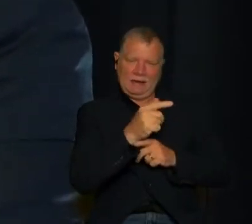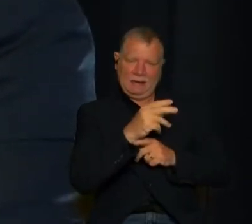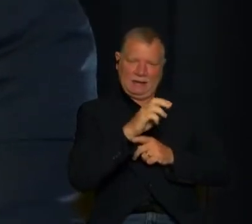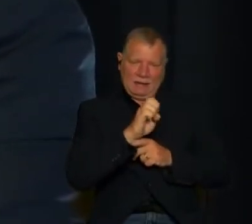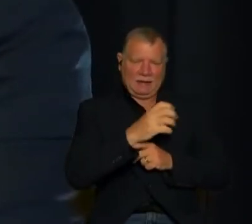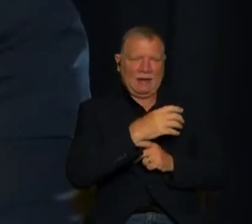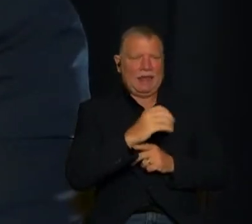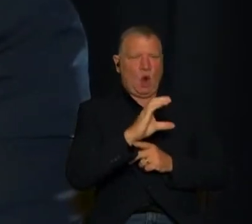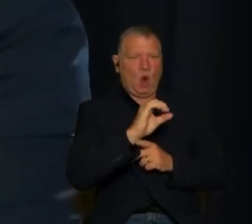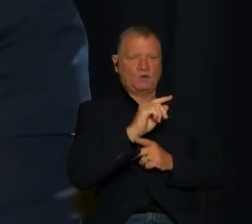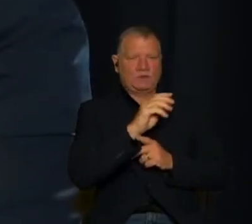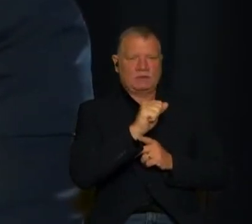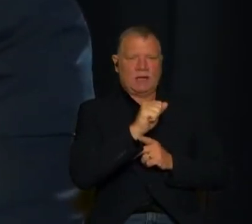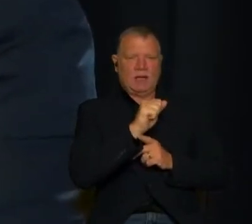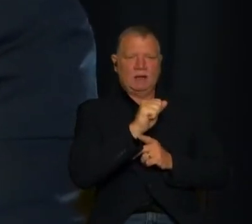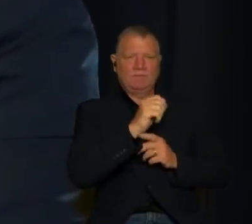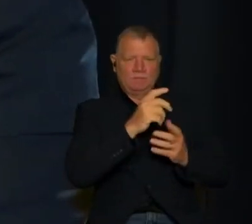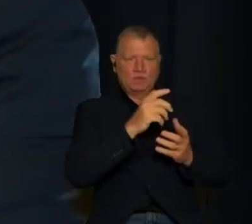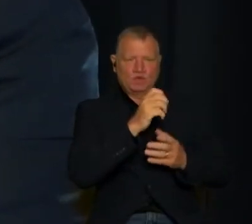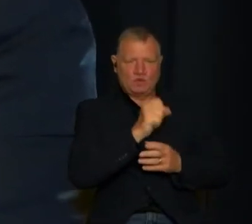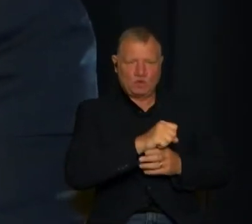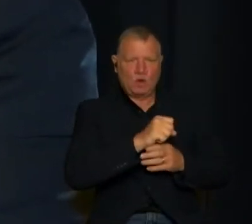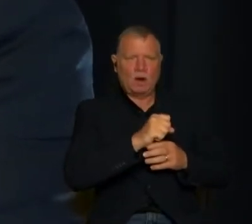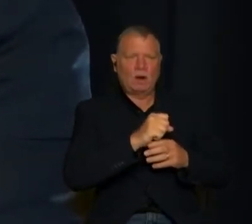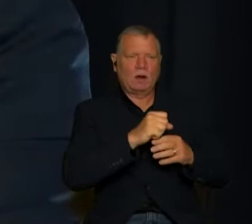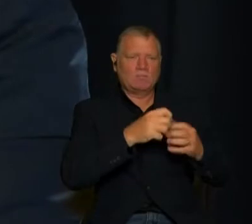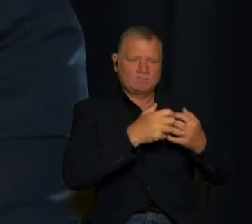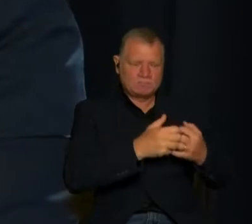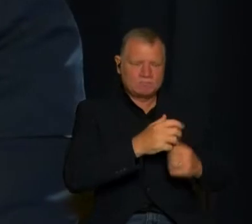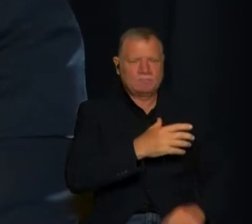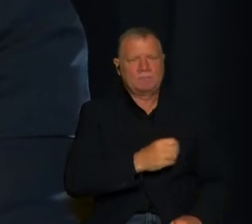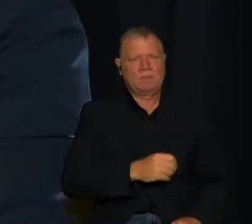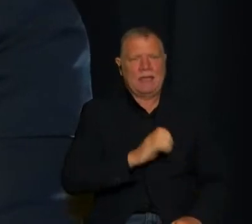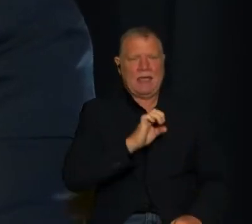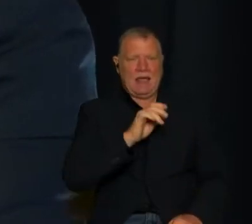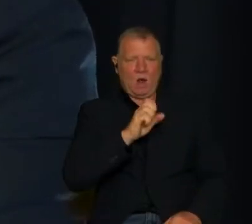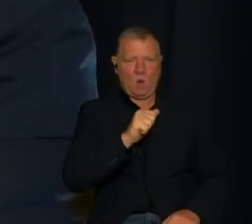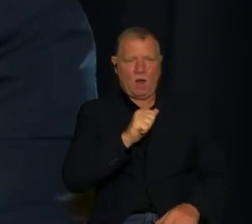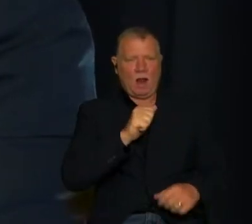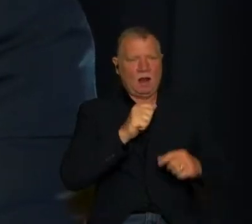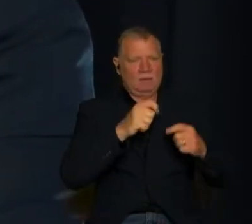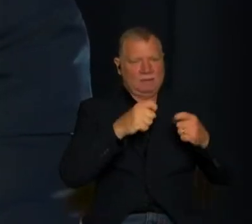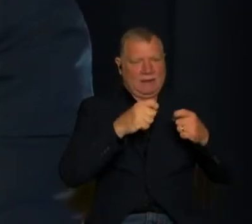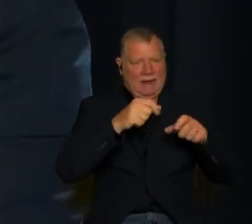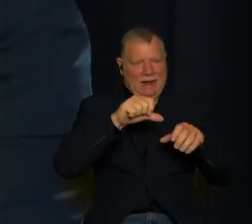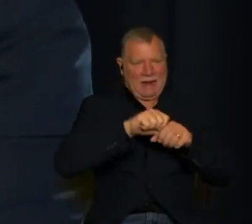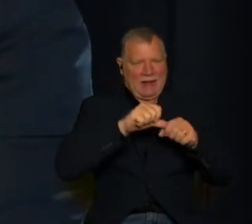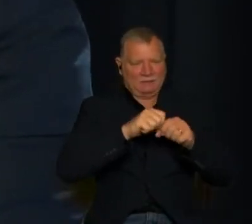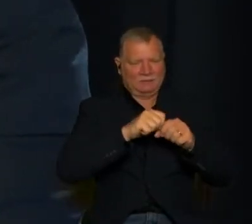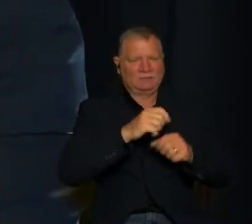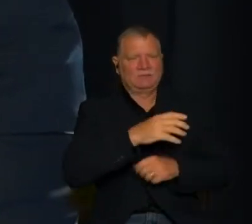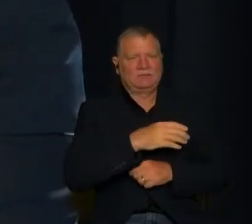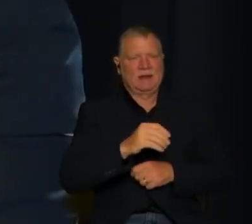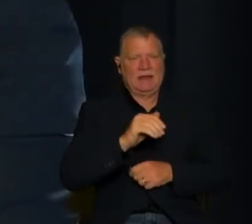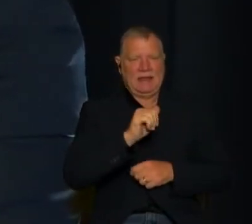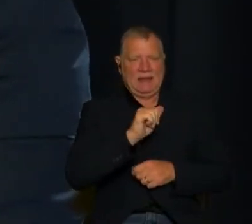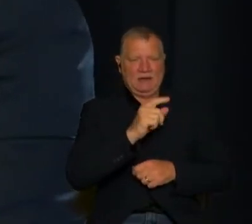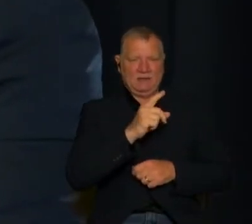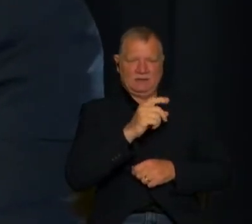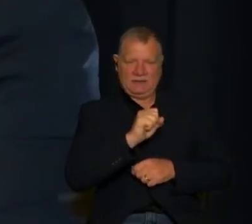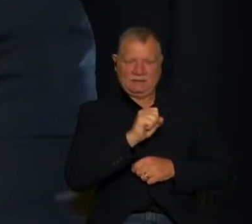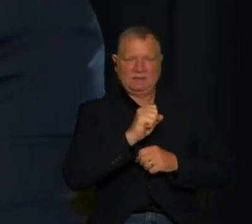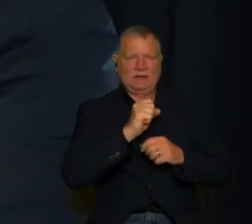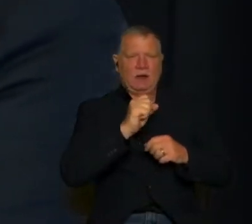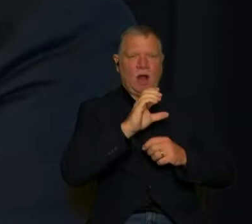Sur plants, Ecoeléctrica's natural gas terminal, and AES carbon injection system, which